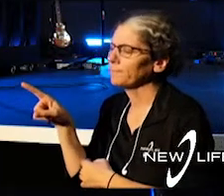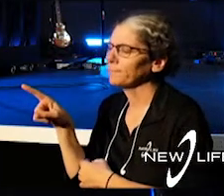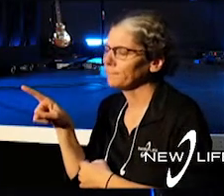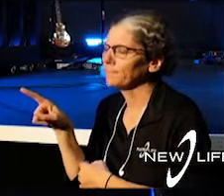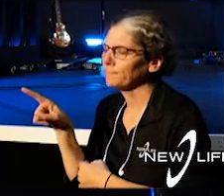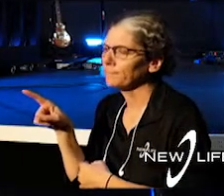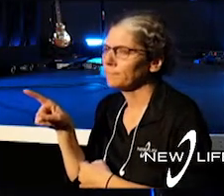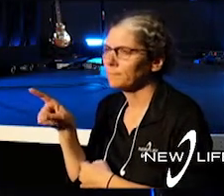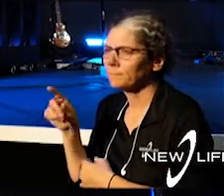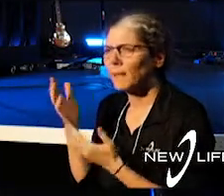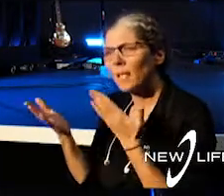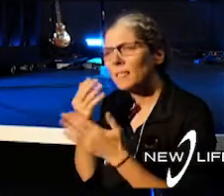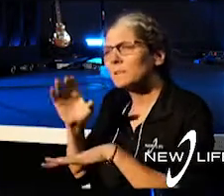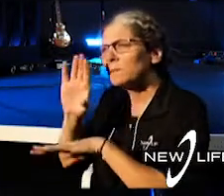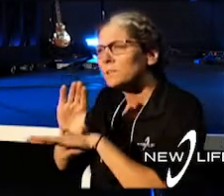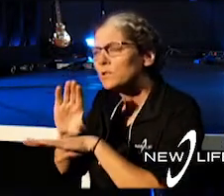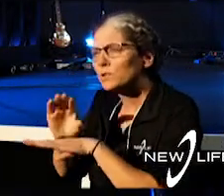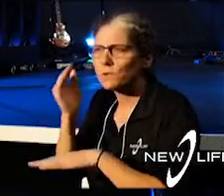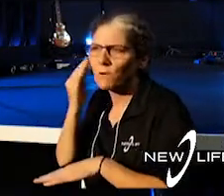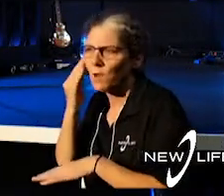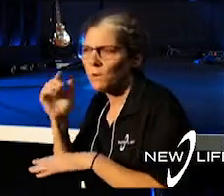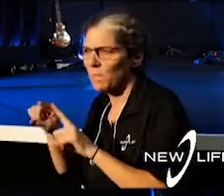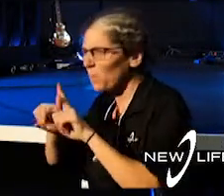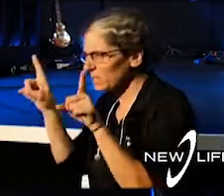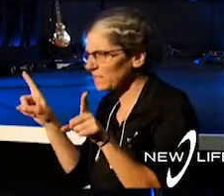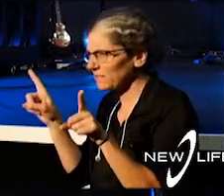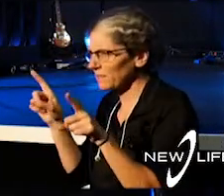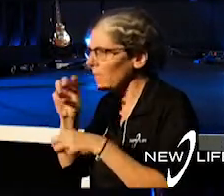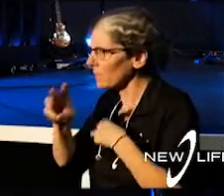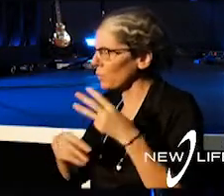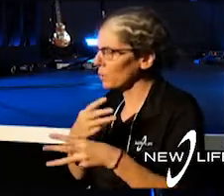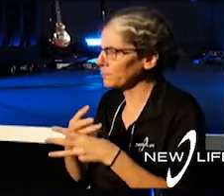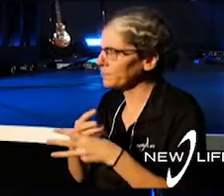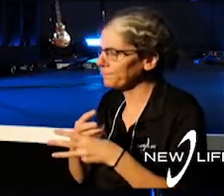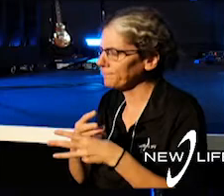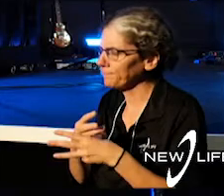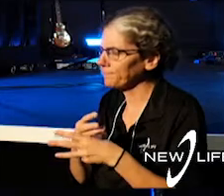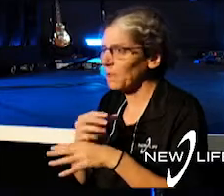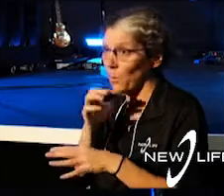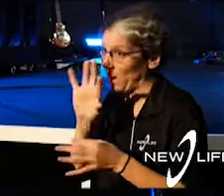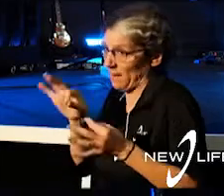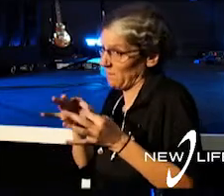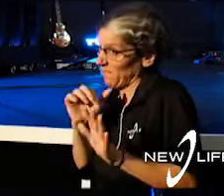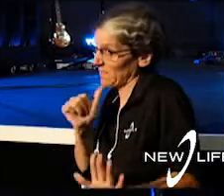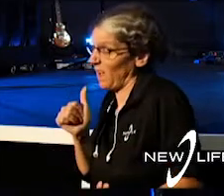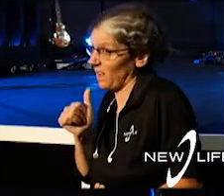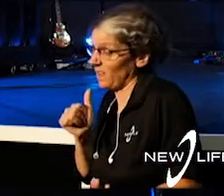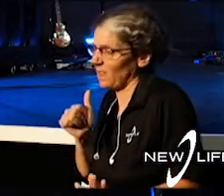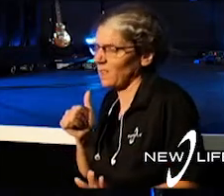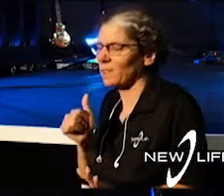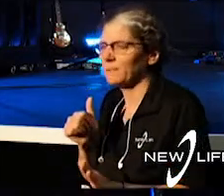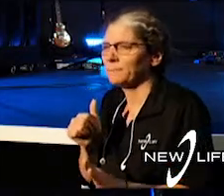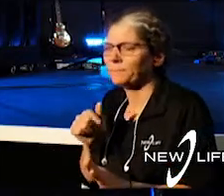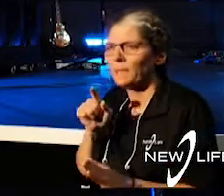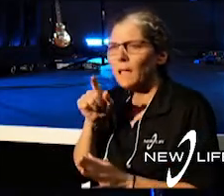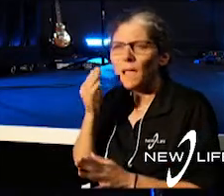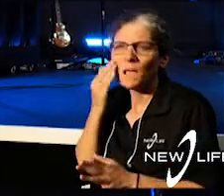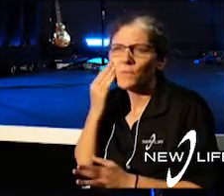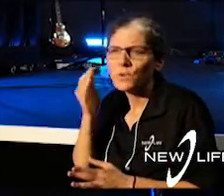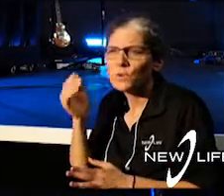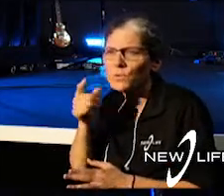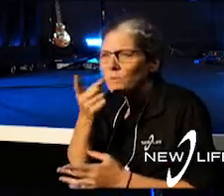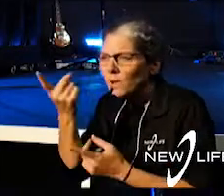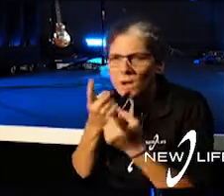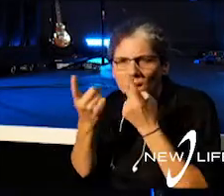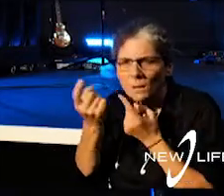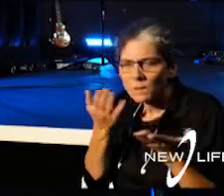Let's be the church that's not known for being like the rest of the world. We're not perfect. If you've come to New Life thinking we're a perfect church